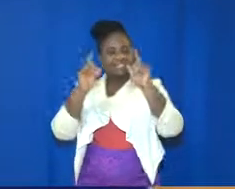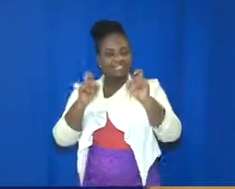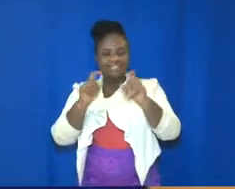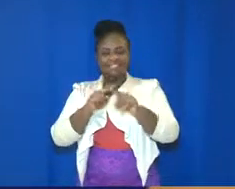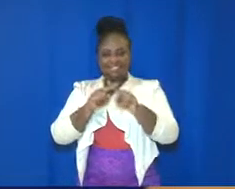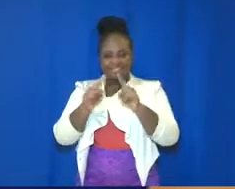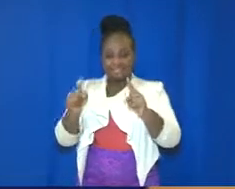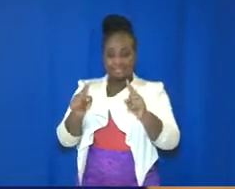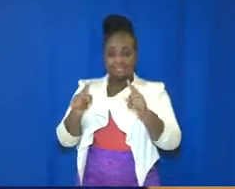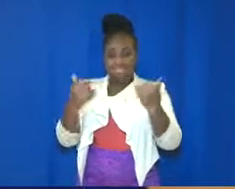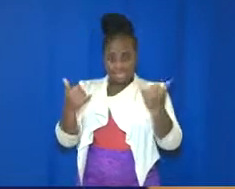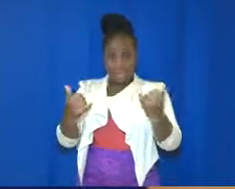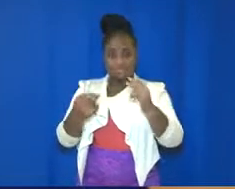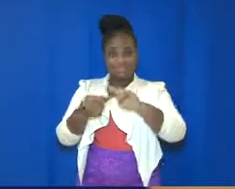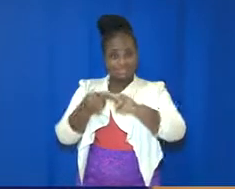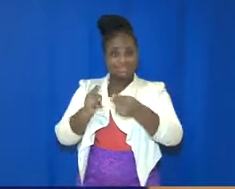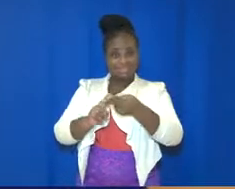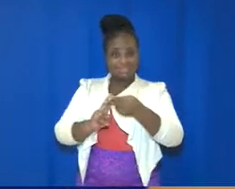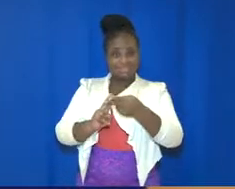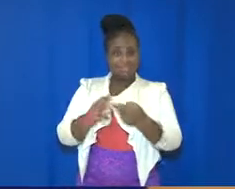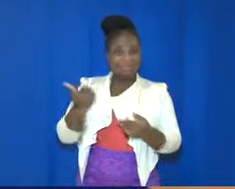total case count would have stood at